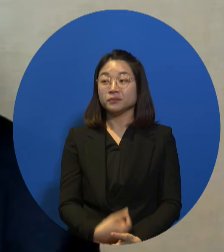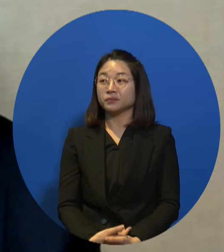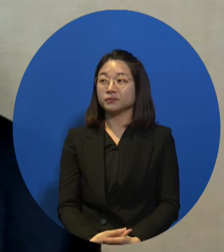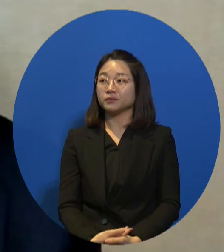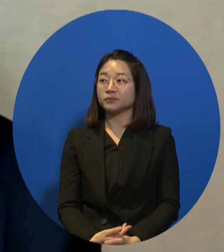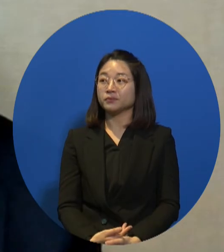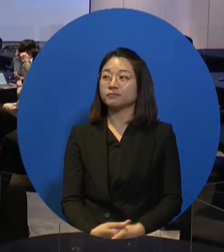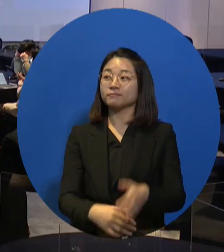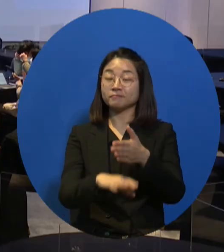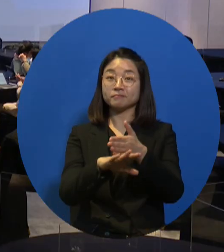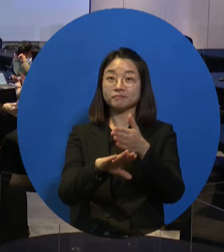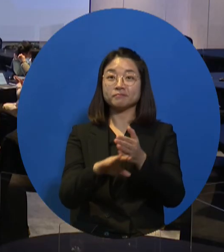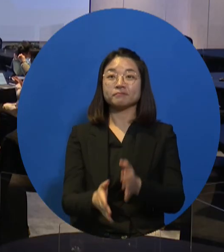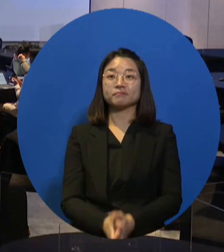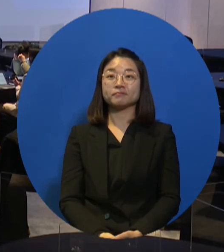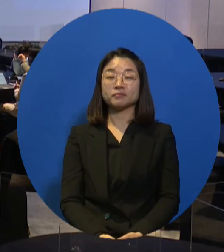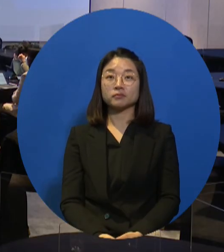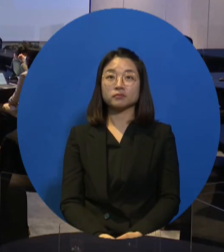Thank you.